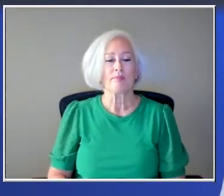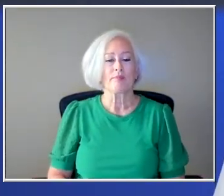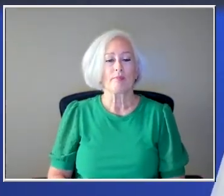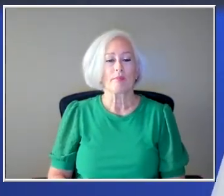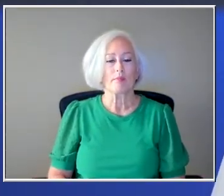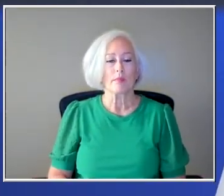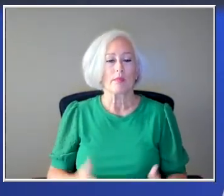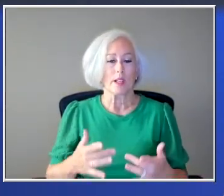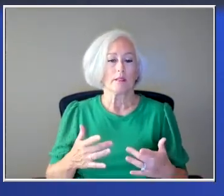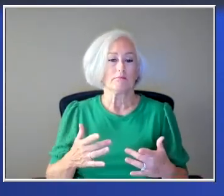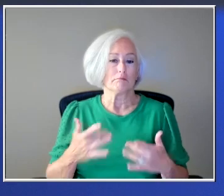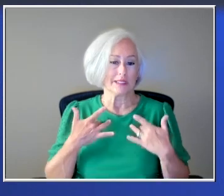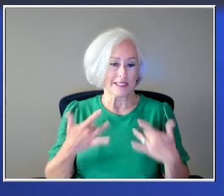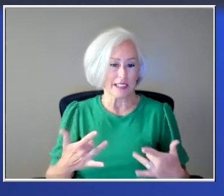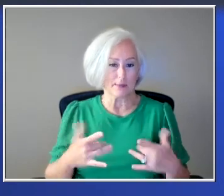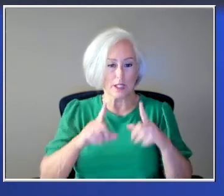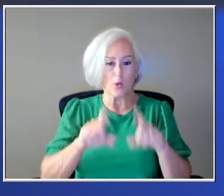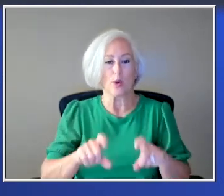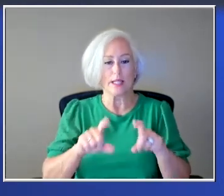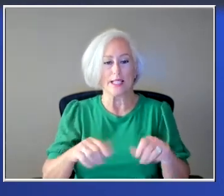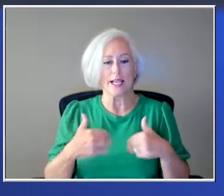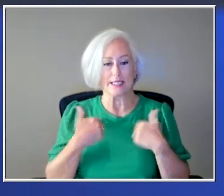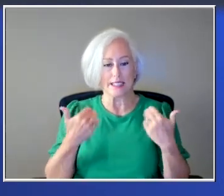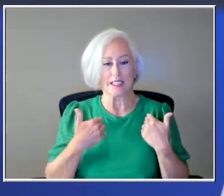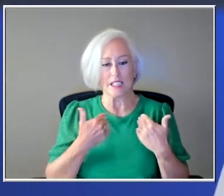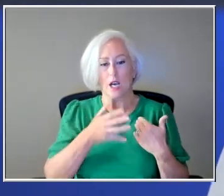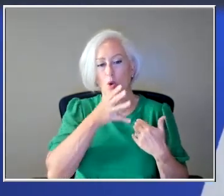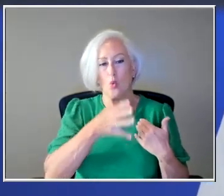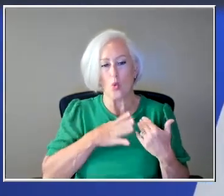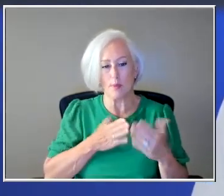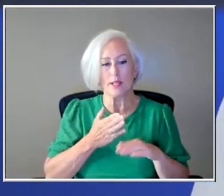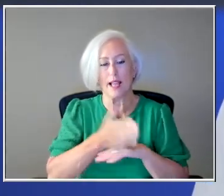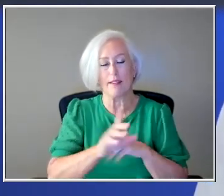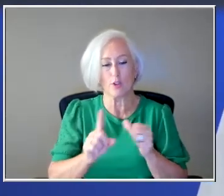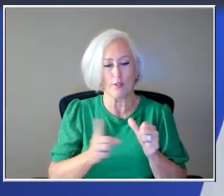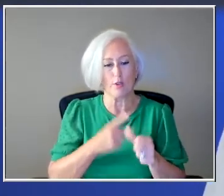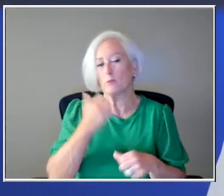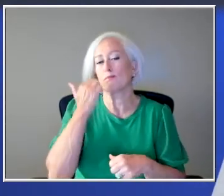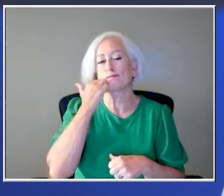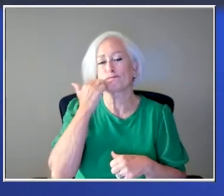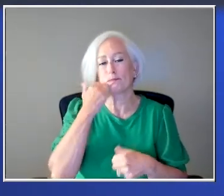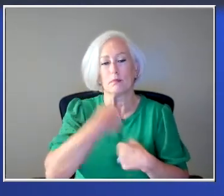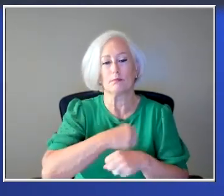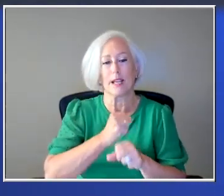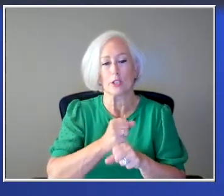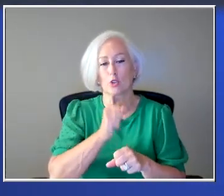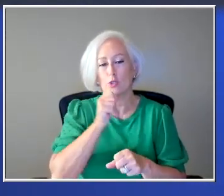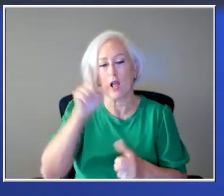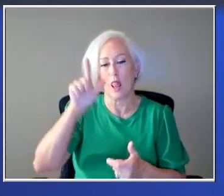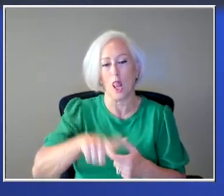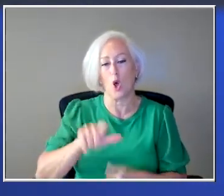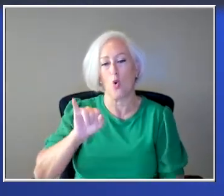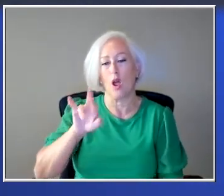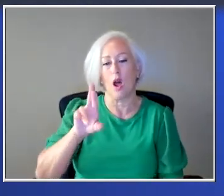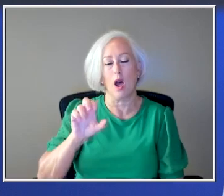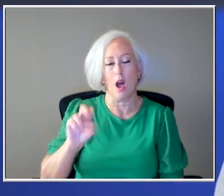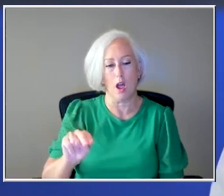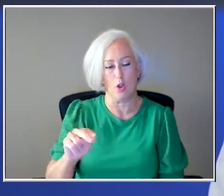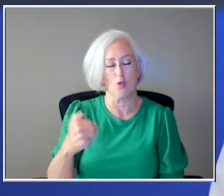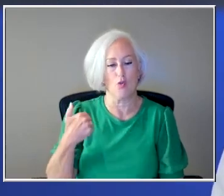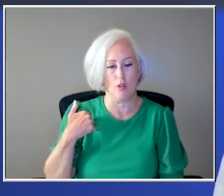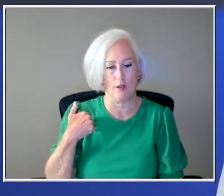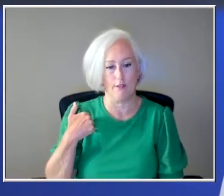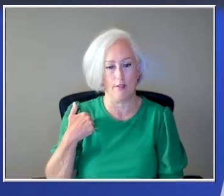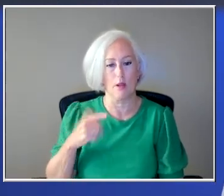young women a couple of years after their first period to make sure they're not getting iron deficient, but there's not really any